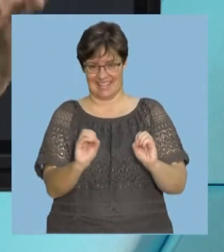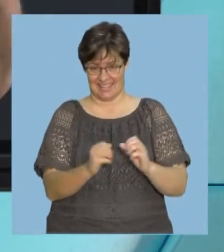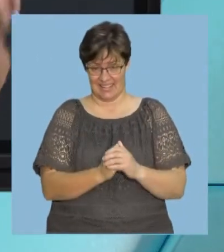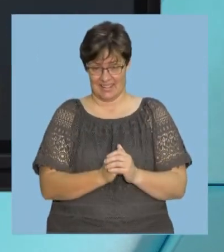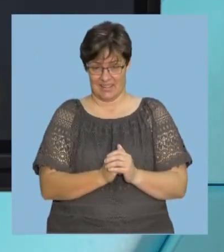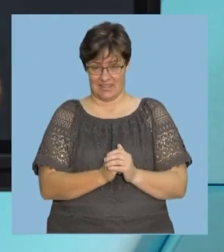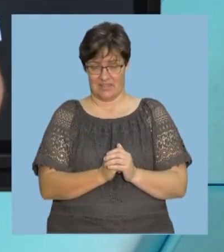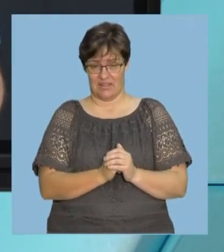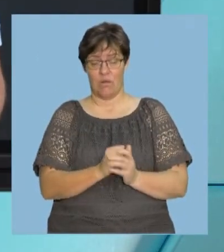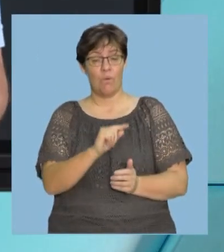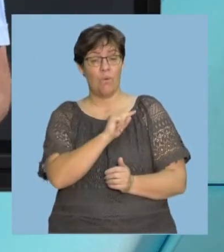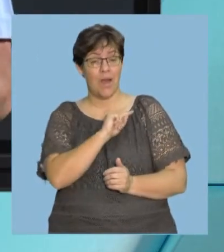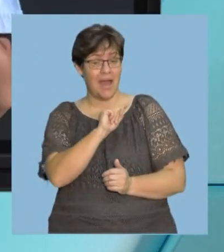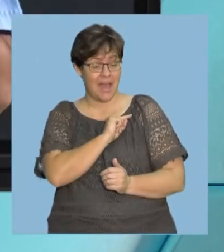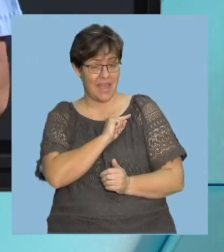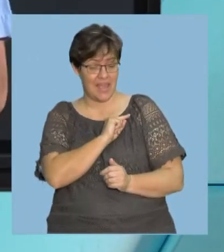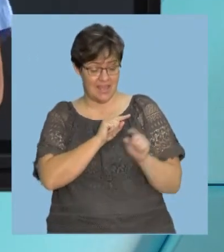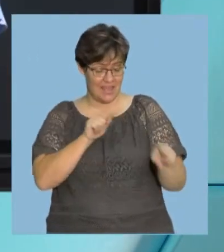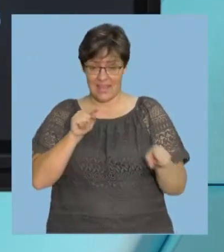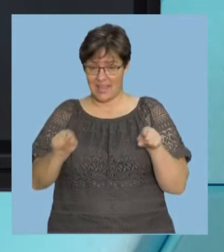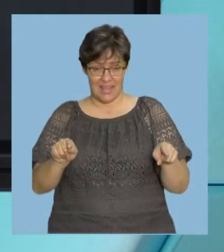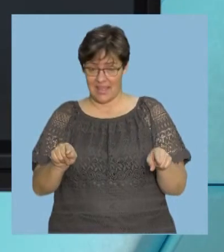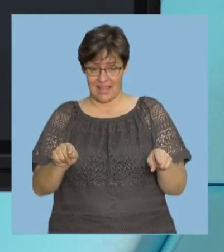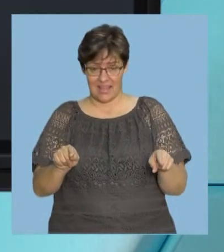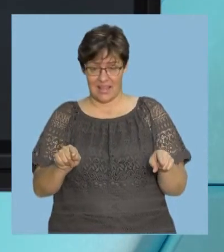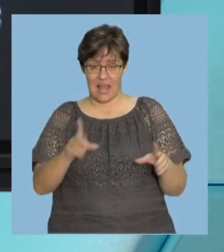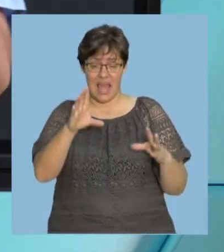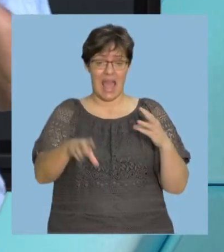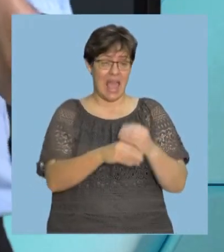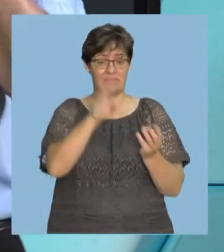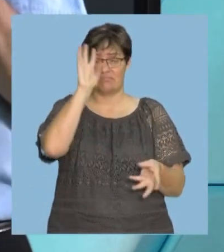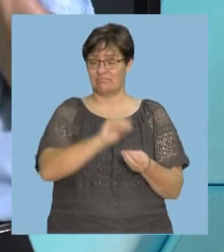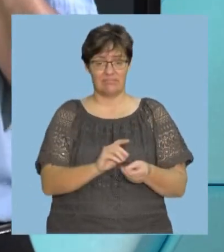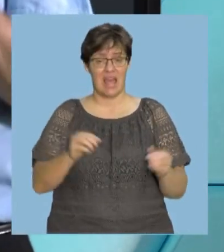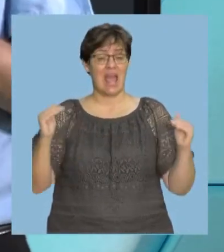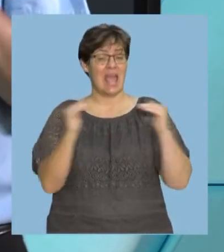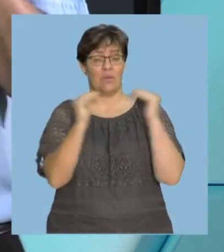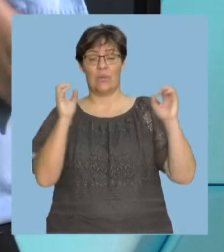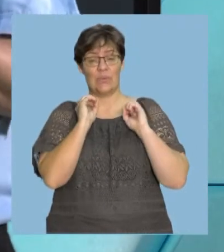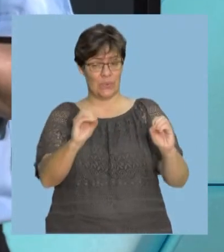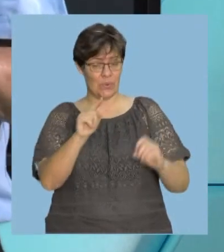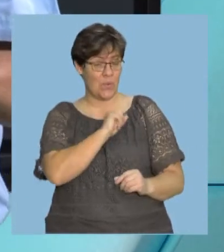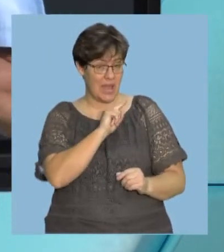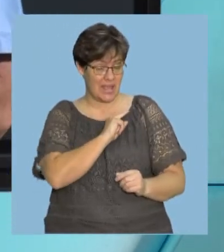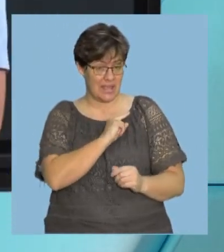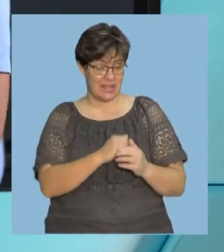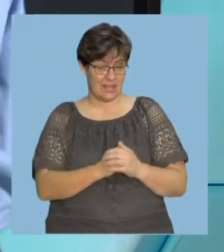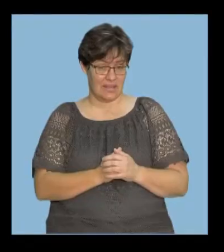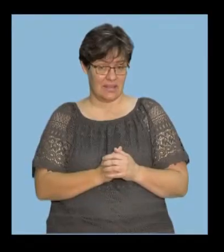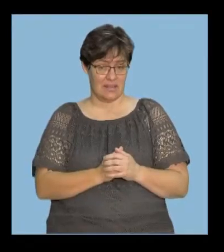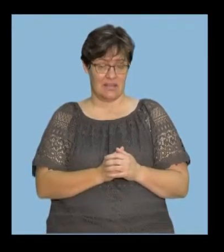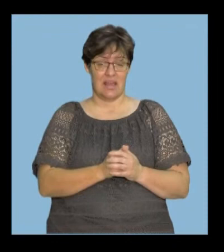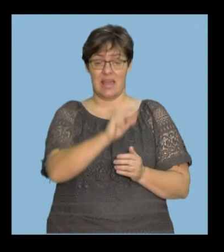you haven't made a mistake. The reason that these two do not add up, they are not equal,